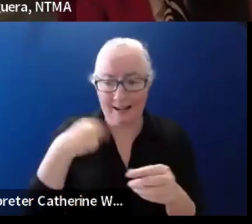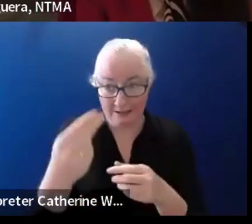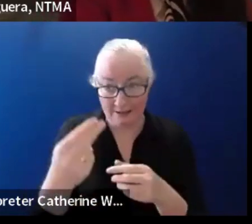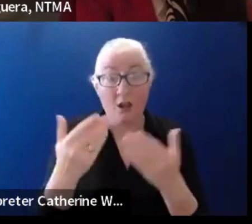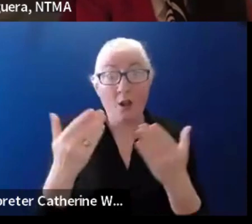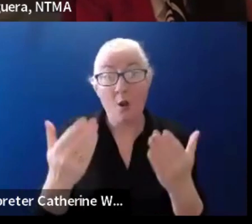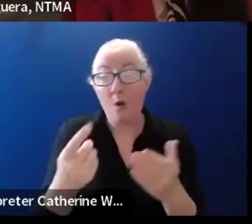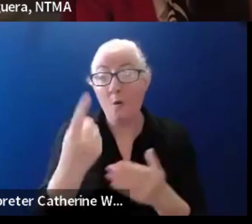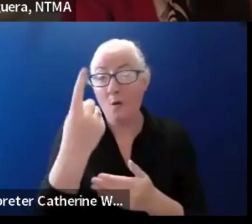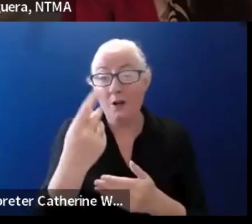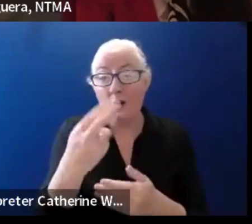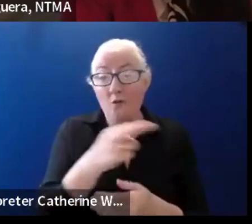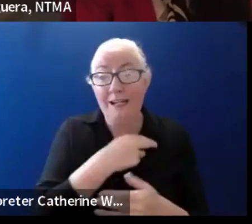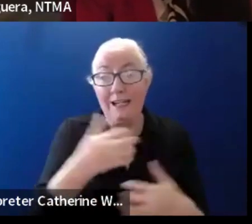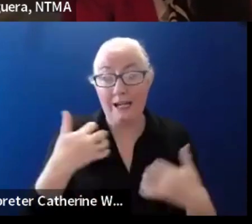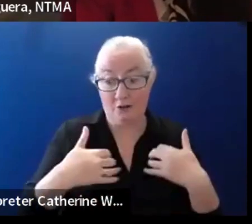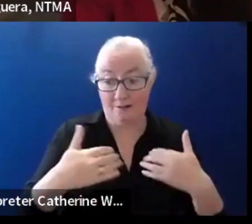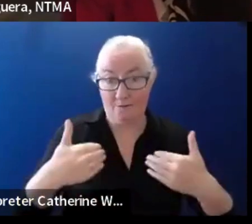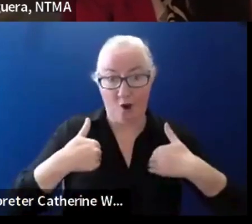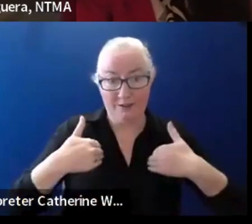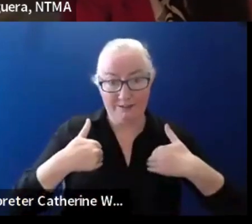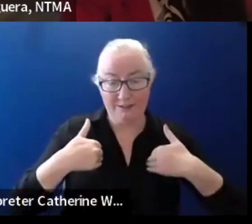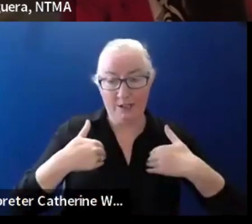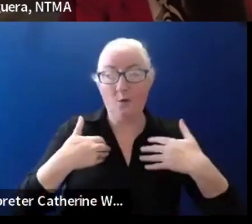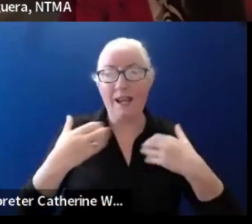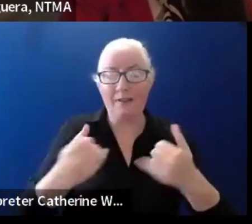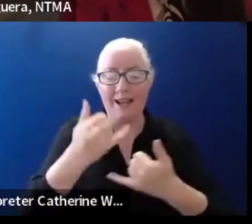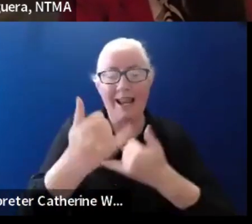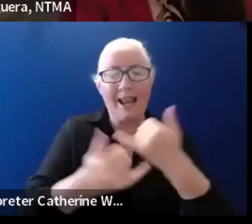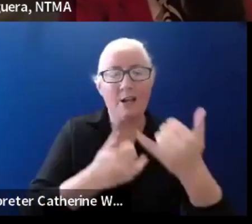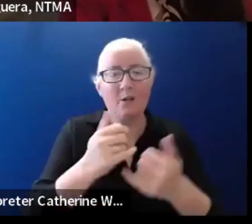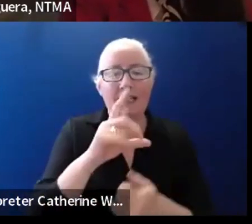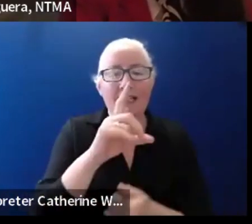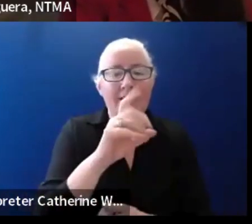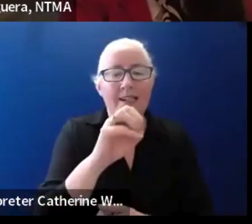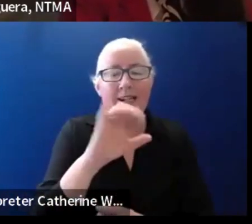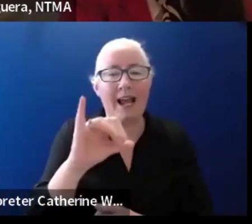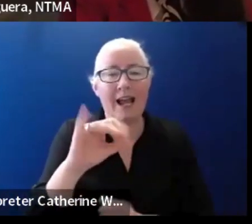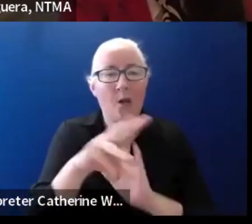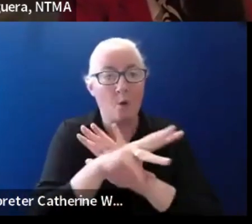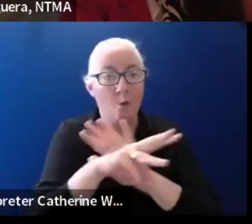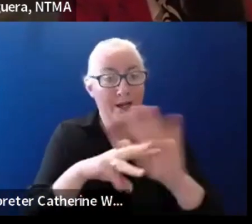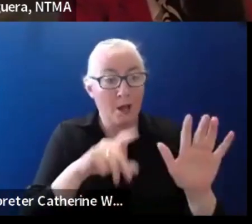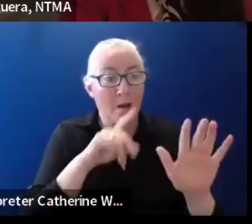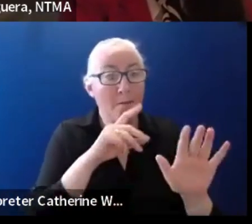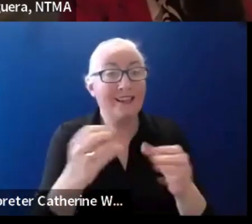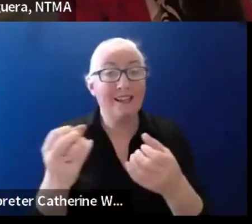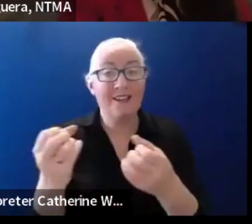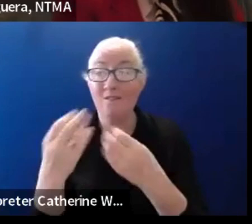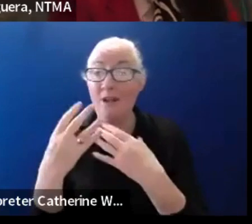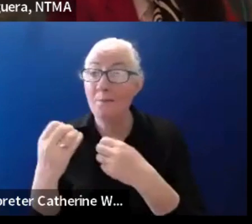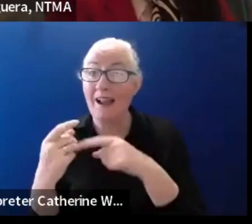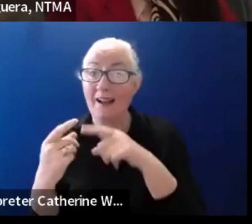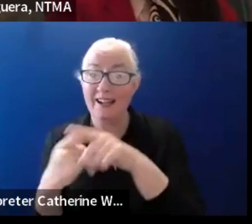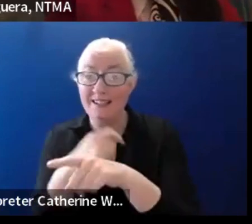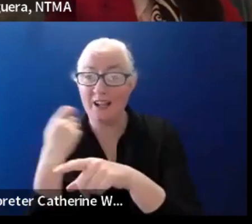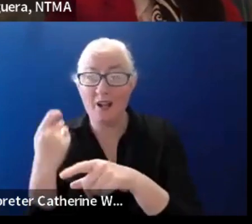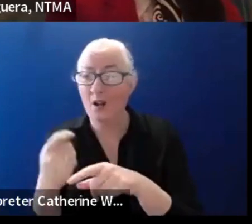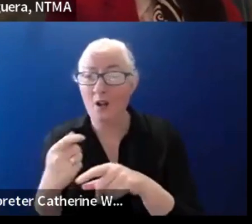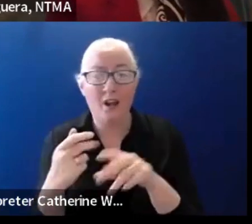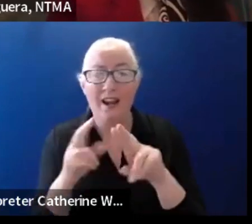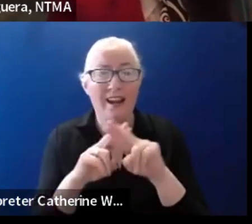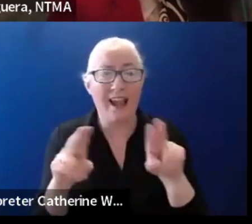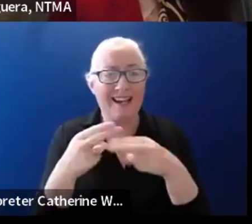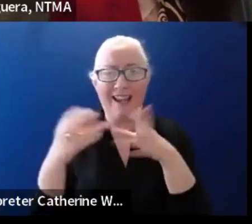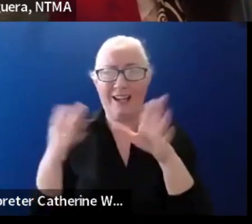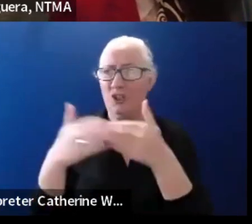a really interesting insight for us is we have an annual D&I week, but actually the feedback was around, let's not go